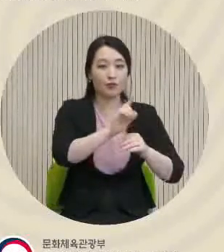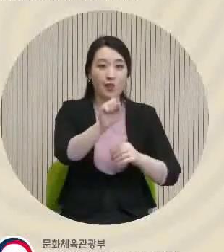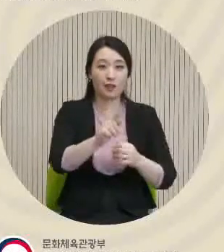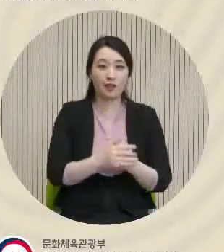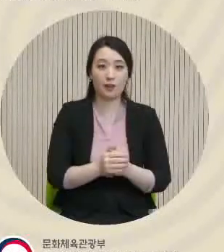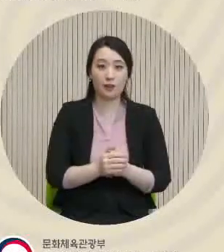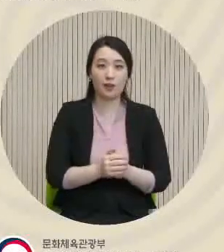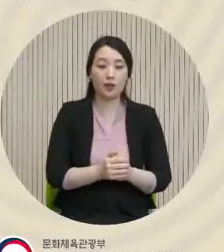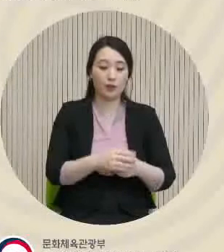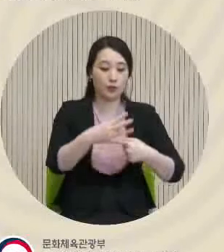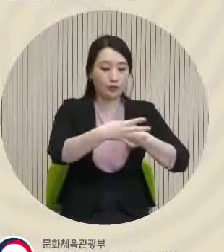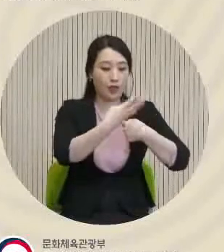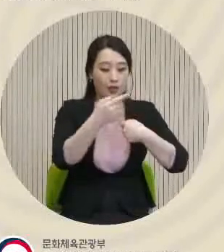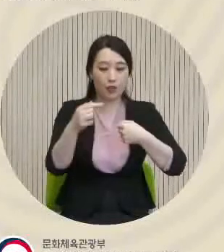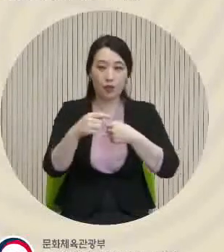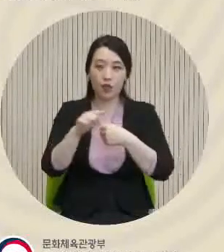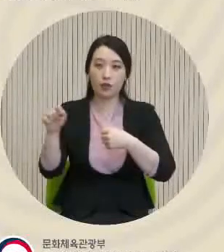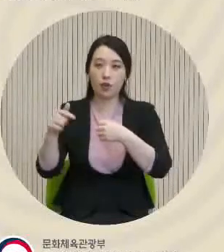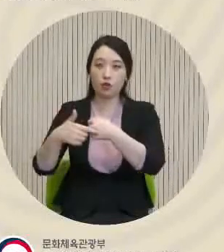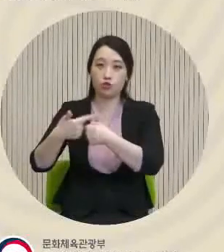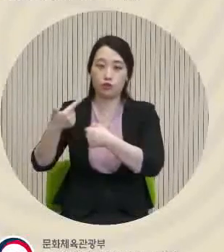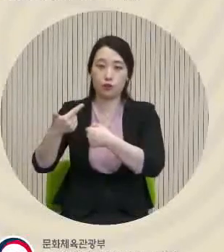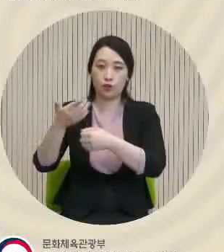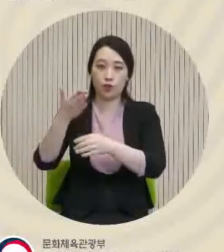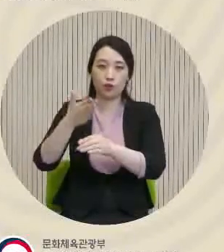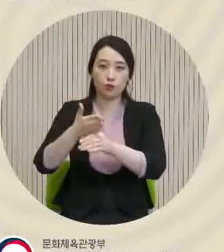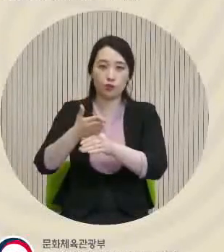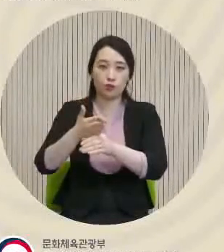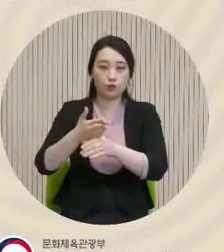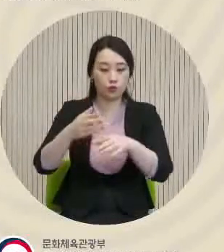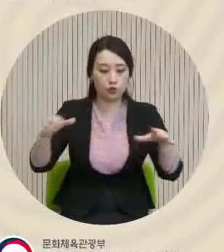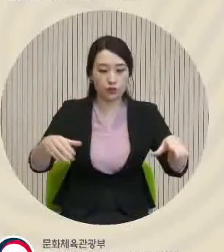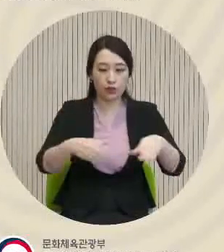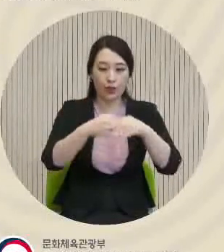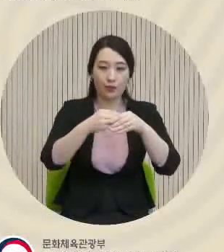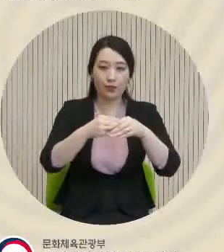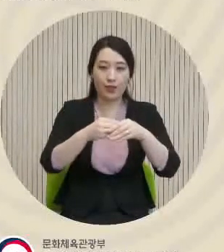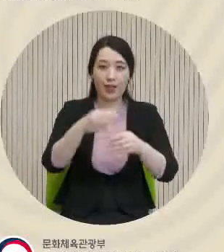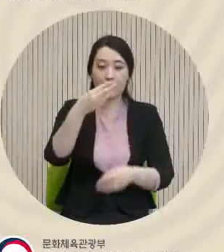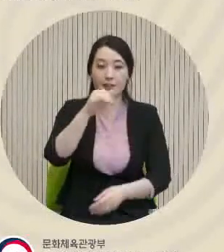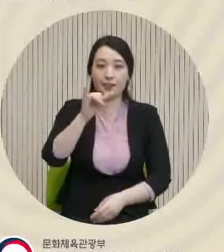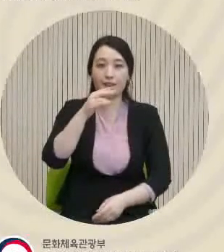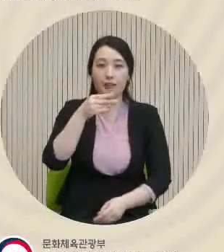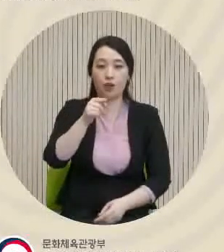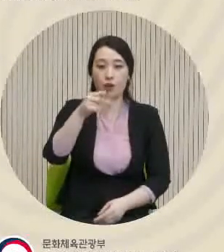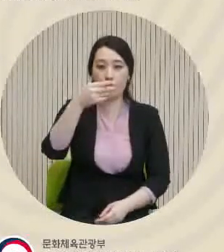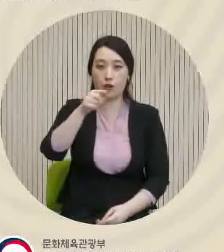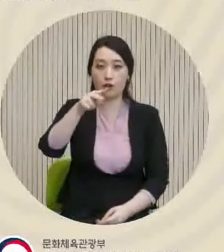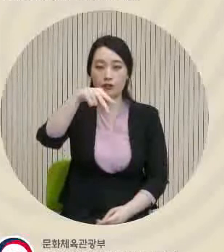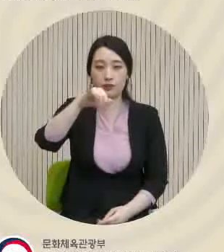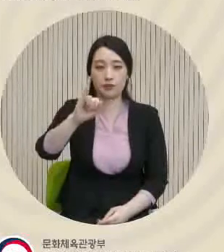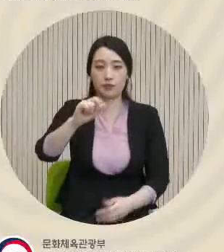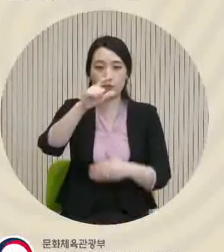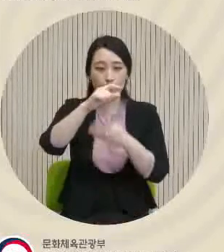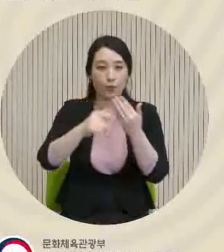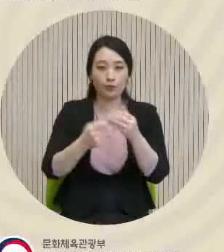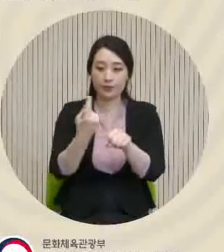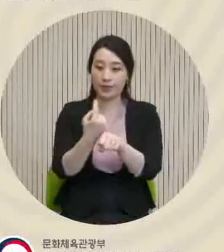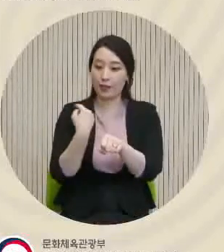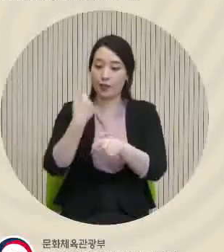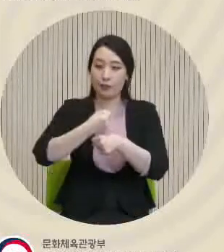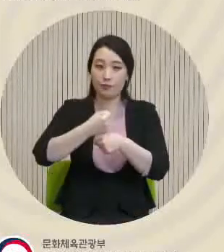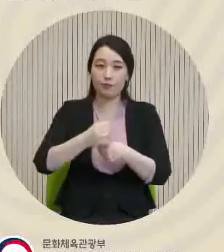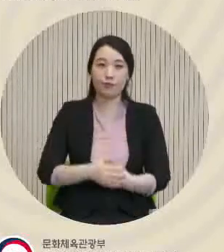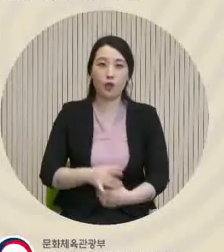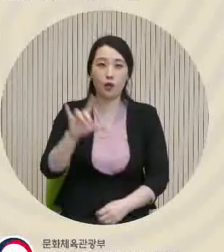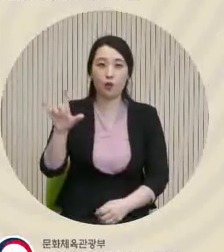carried out. It was for the grade 4 to grade 6 students. It is a digital literacy program connected or linked to